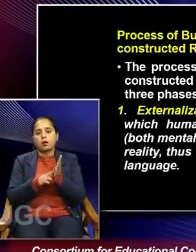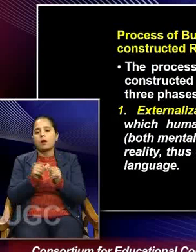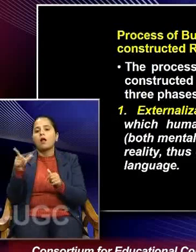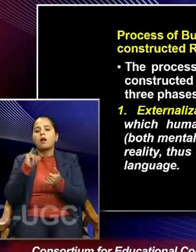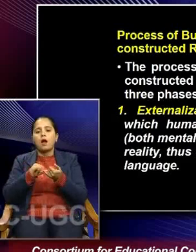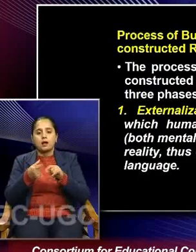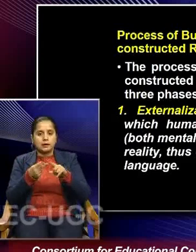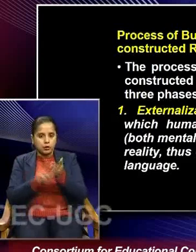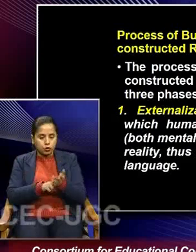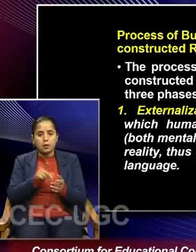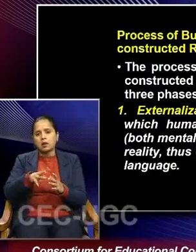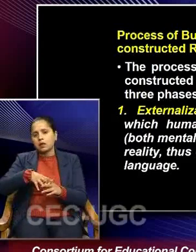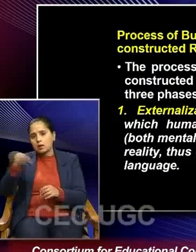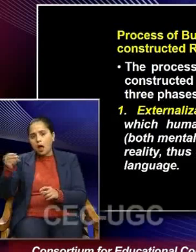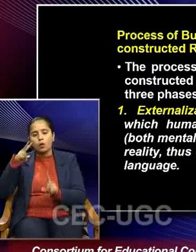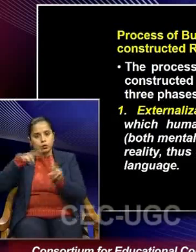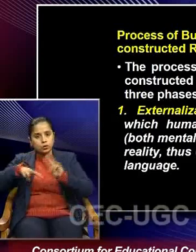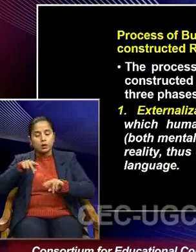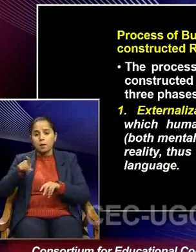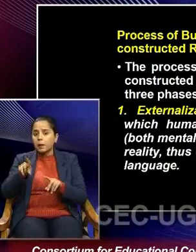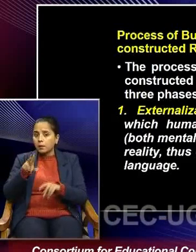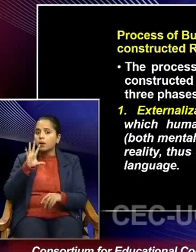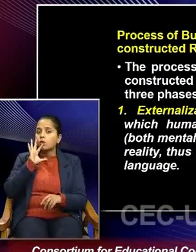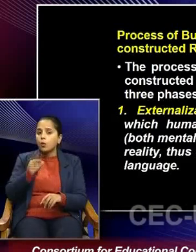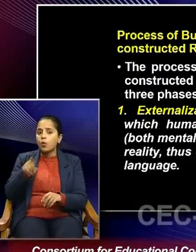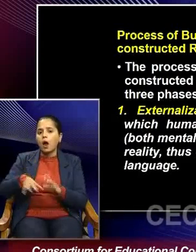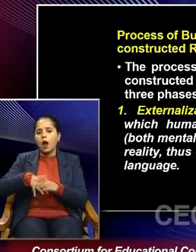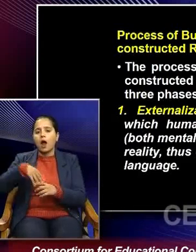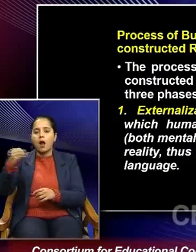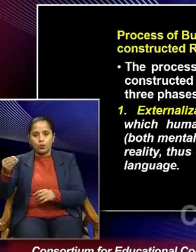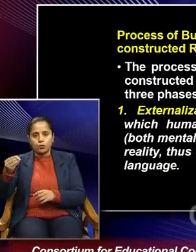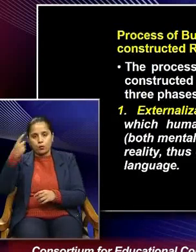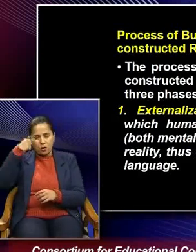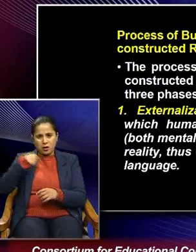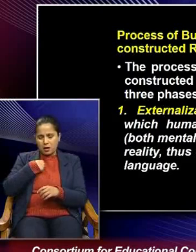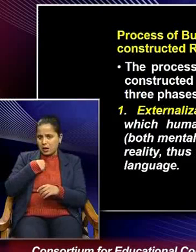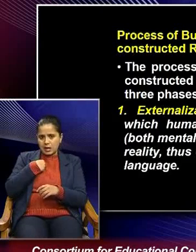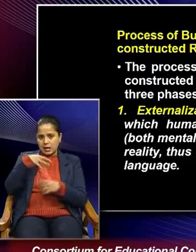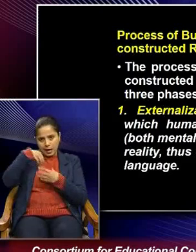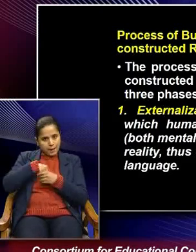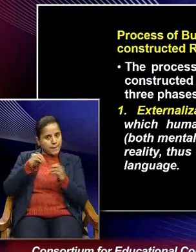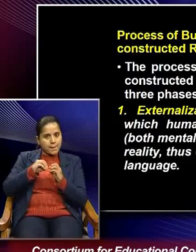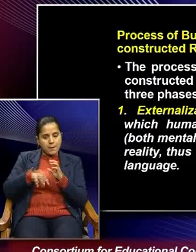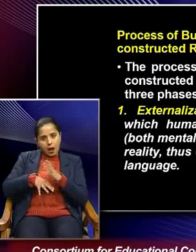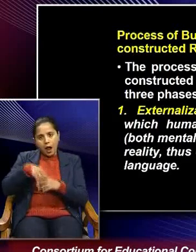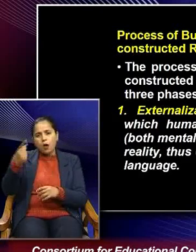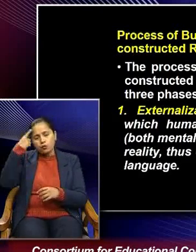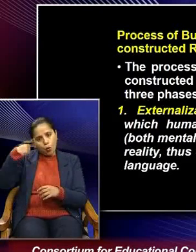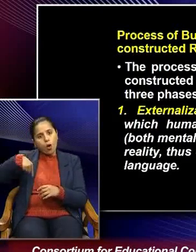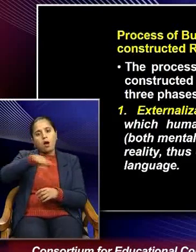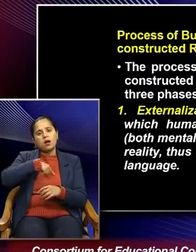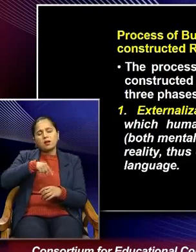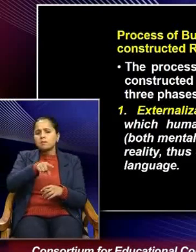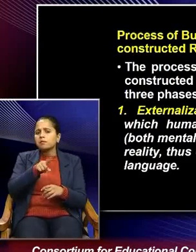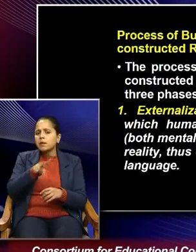Externalization in the sense that reality is external to us. External to us in the sense